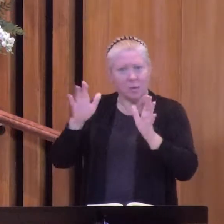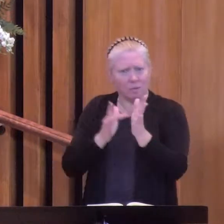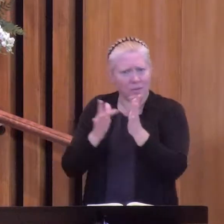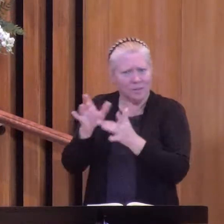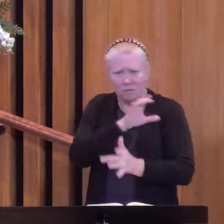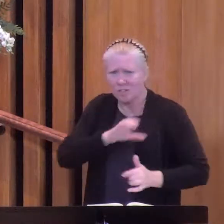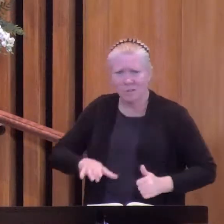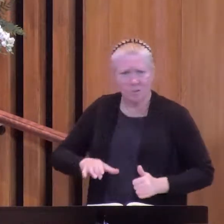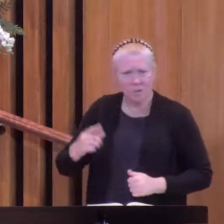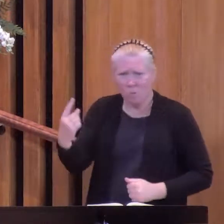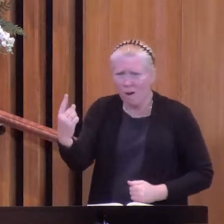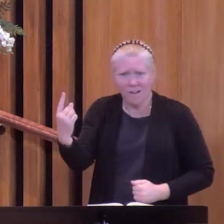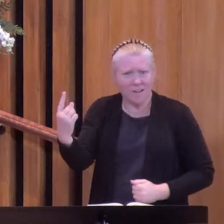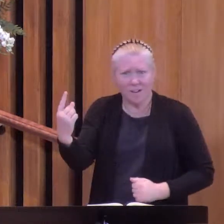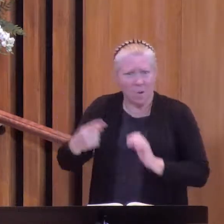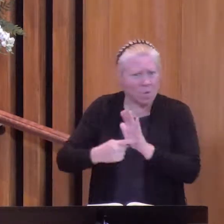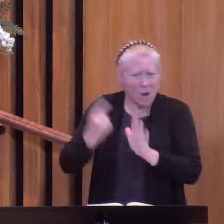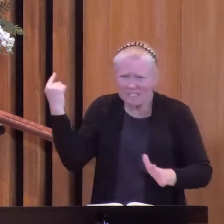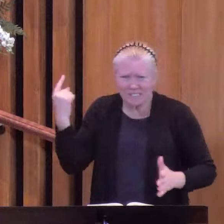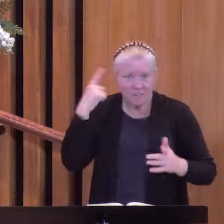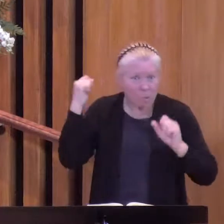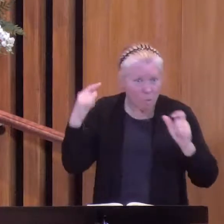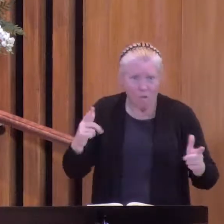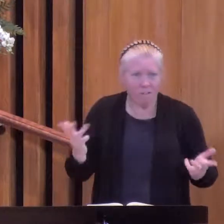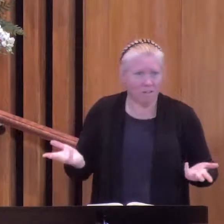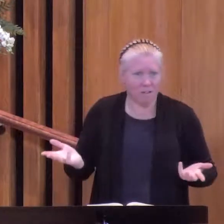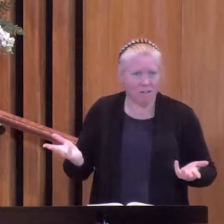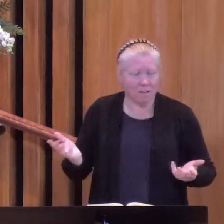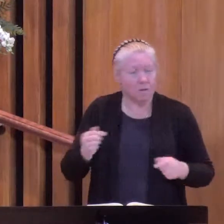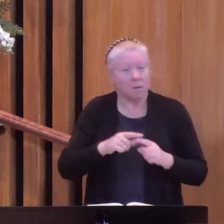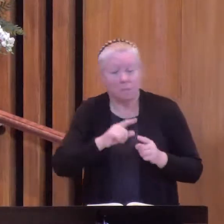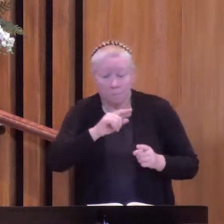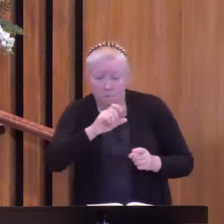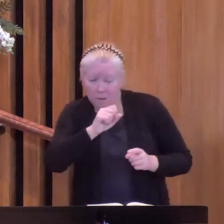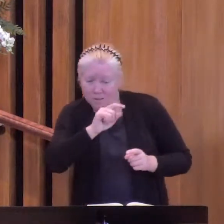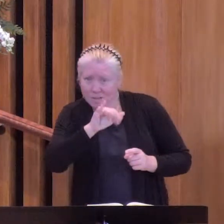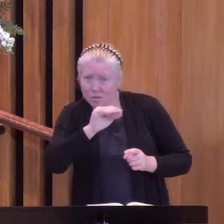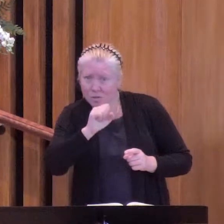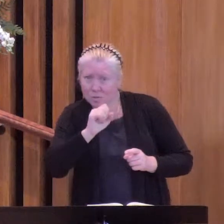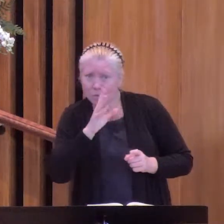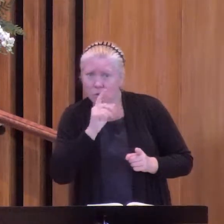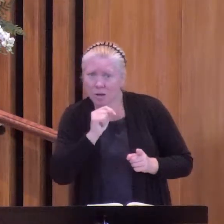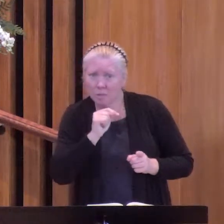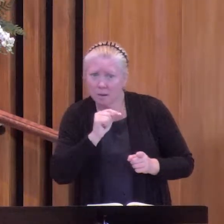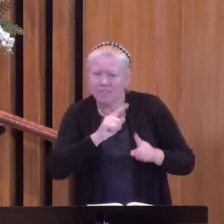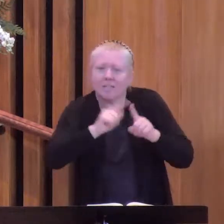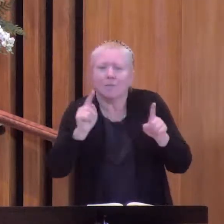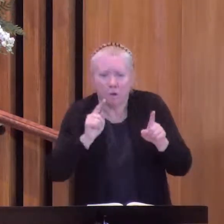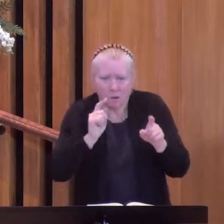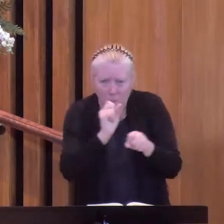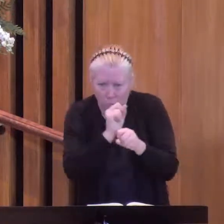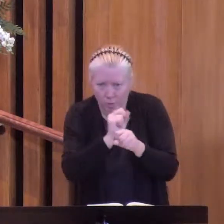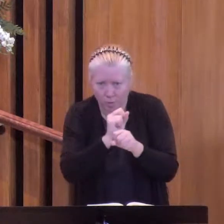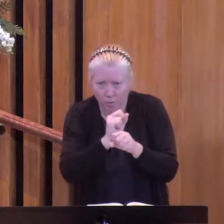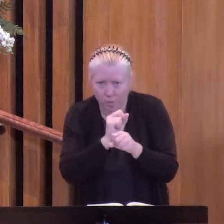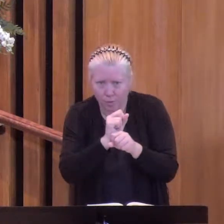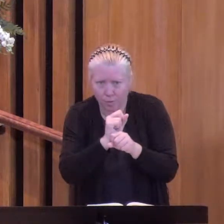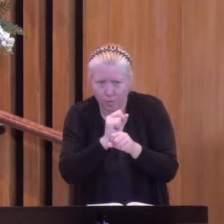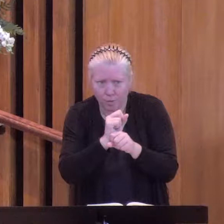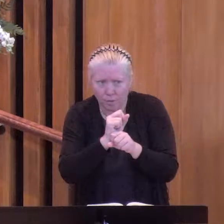different kind of work. Work for building the kingdom of God.